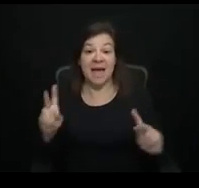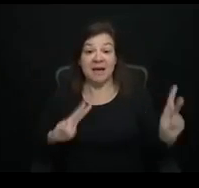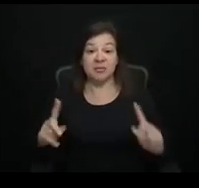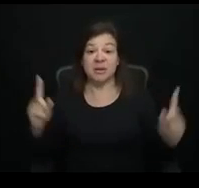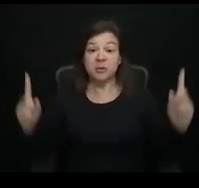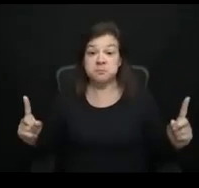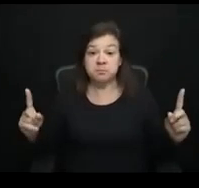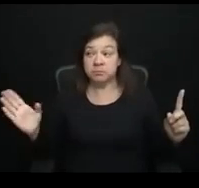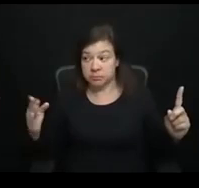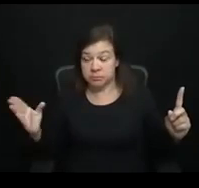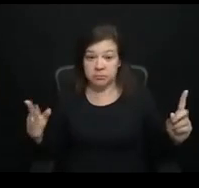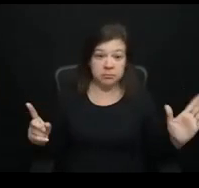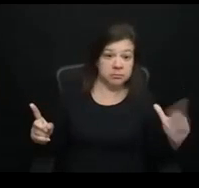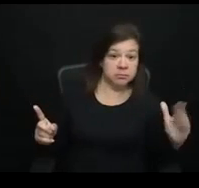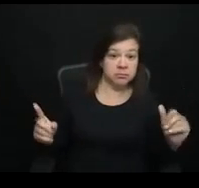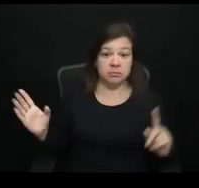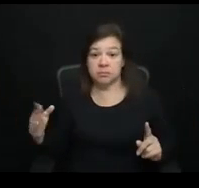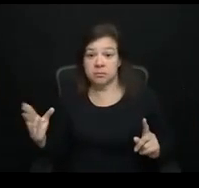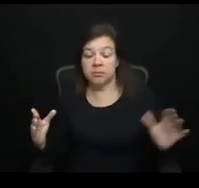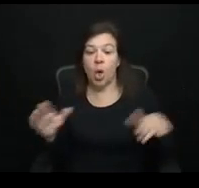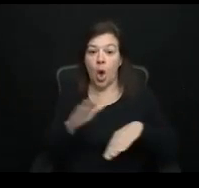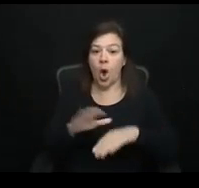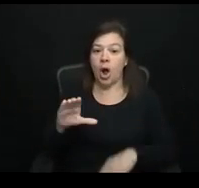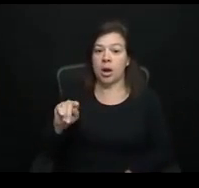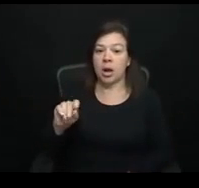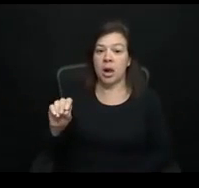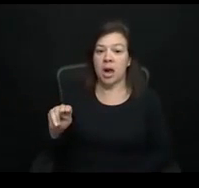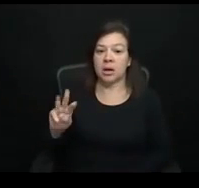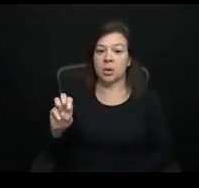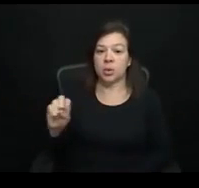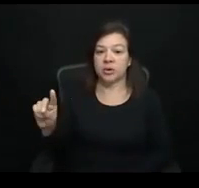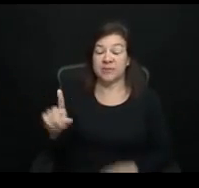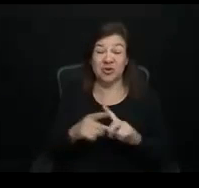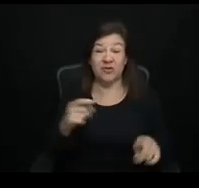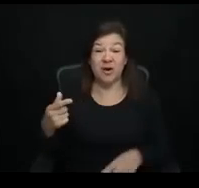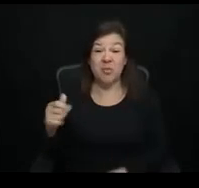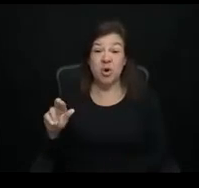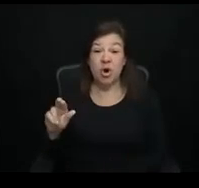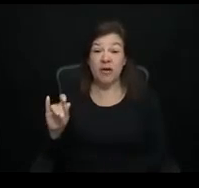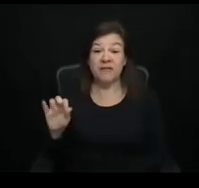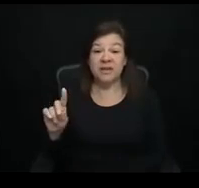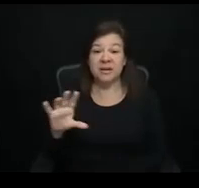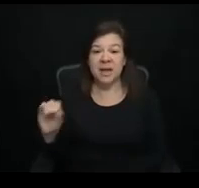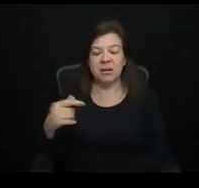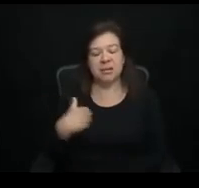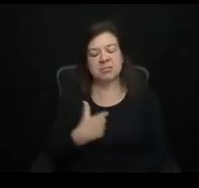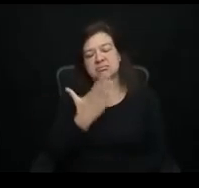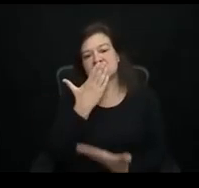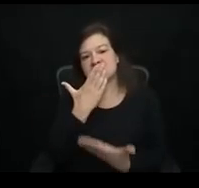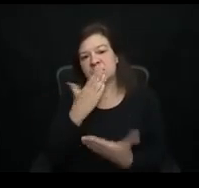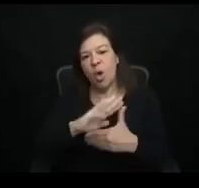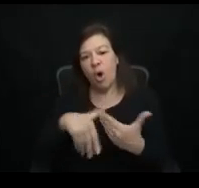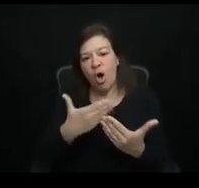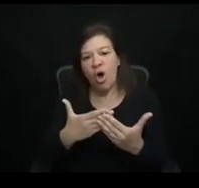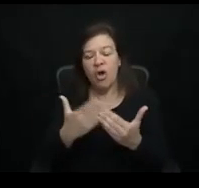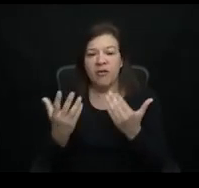that. Again, this is from Garfield County. We want to thank all the firefighters and all the first responders